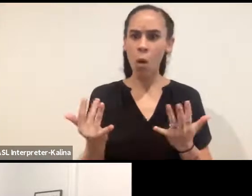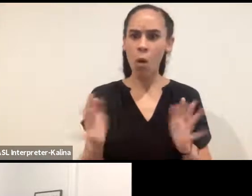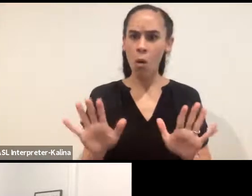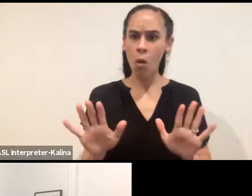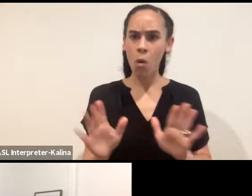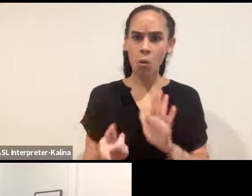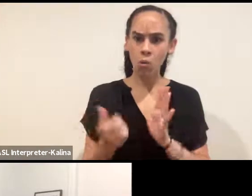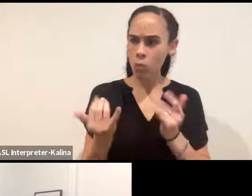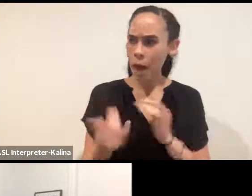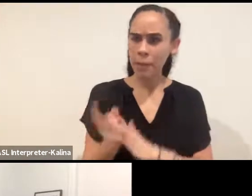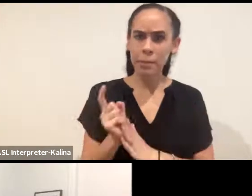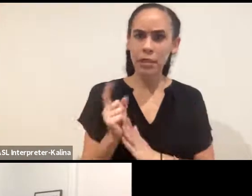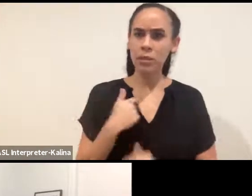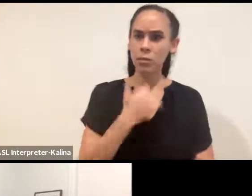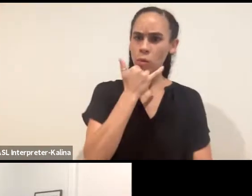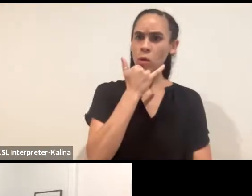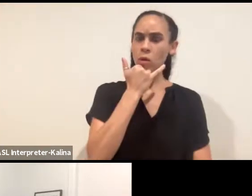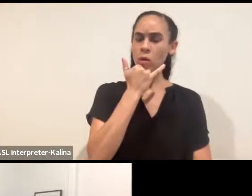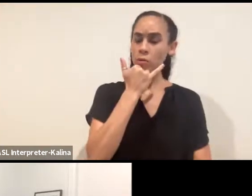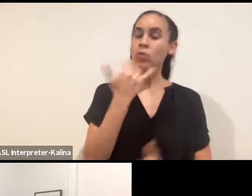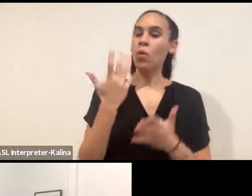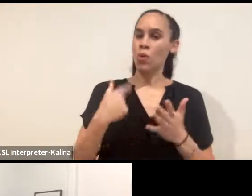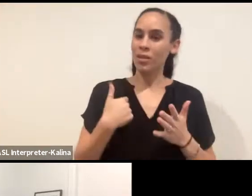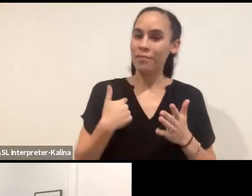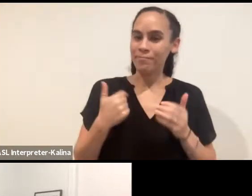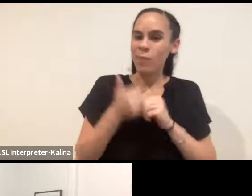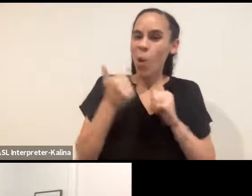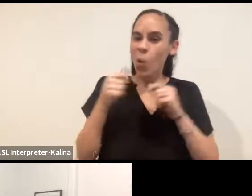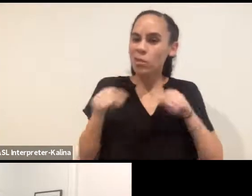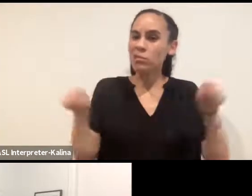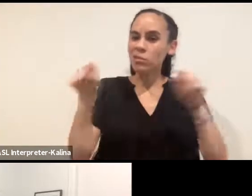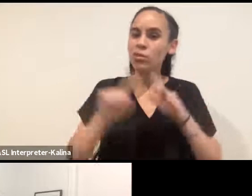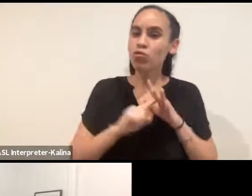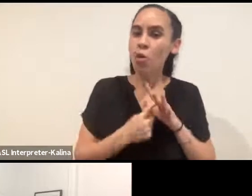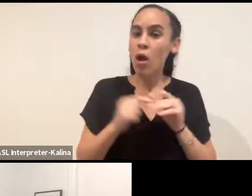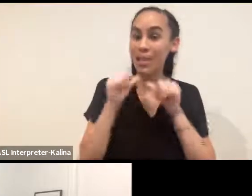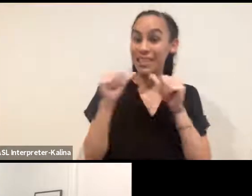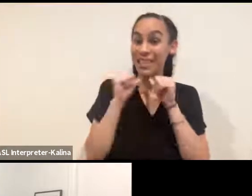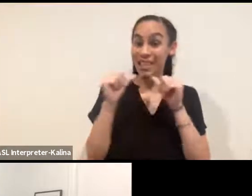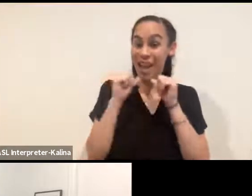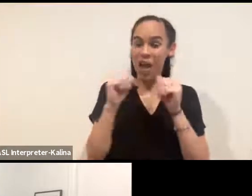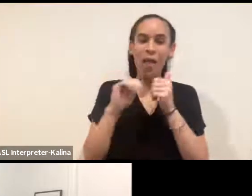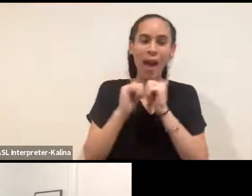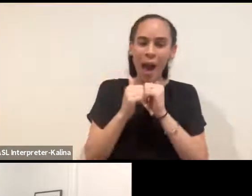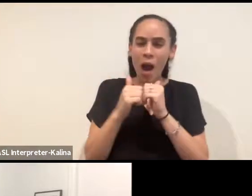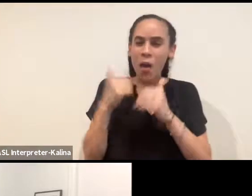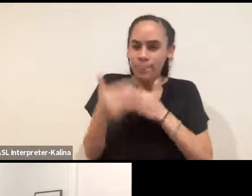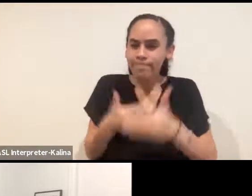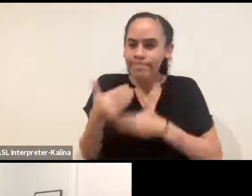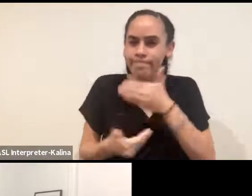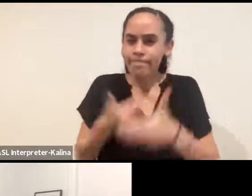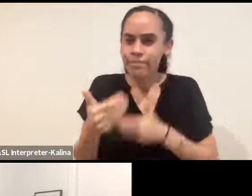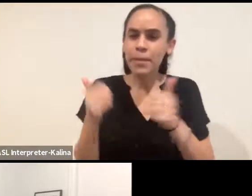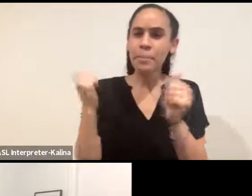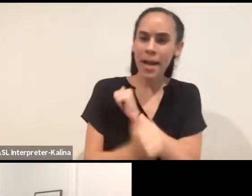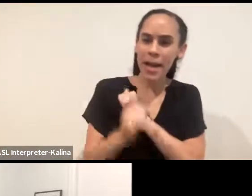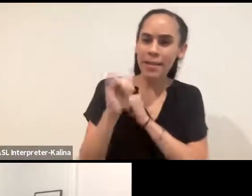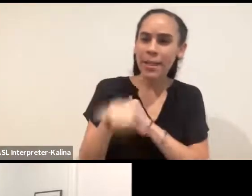so, most of us start in denial, and the key is to move beyond that. And most people go